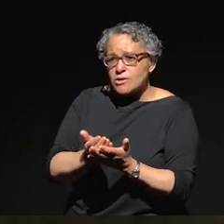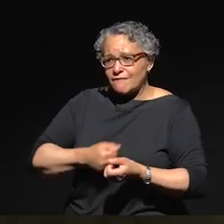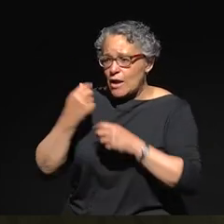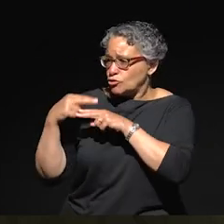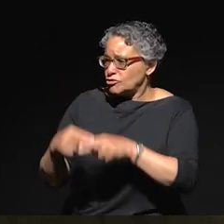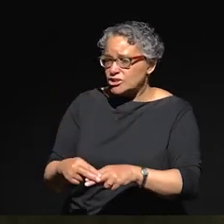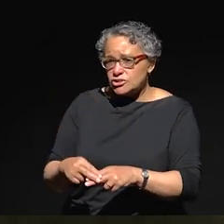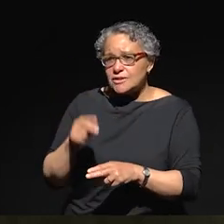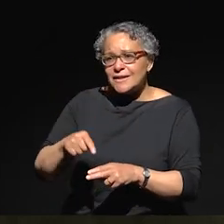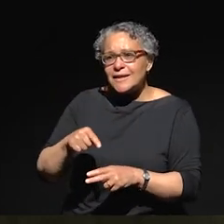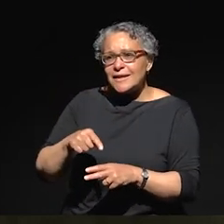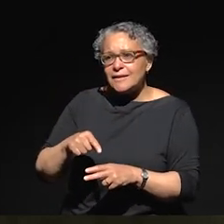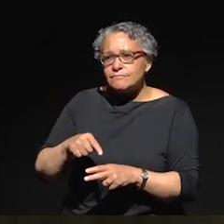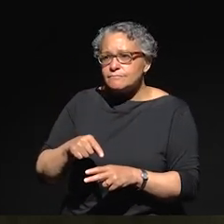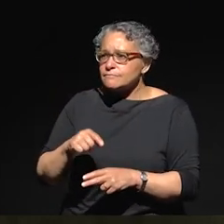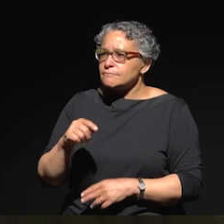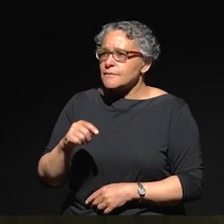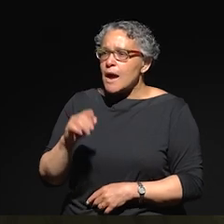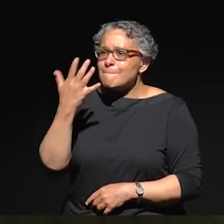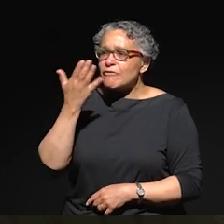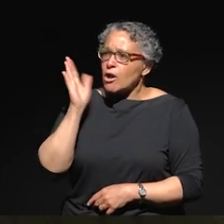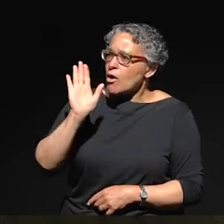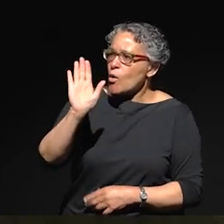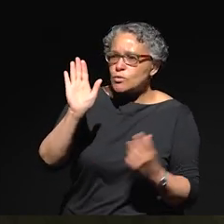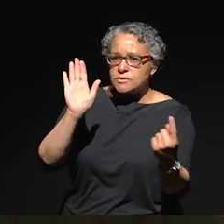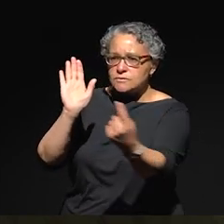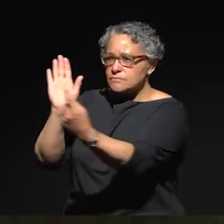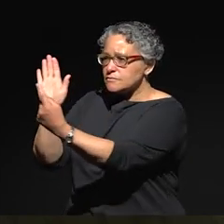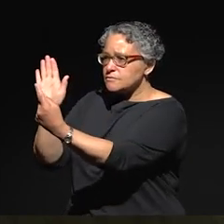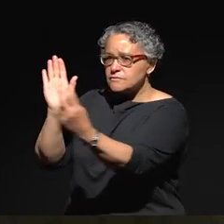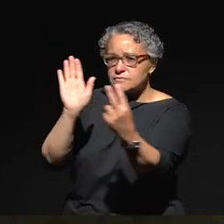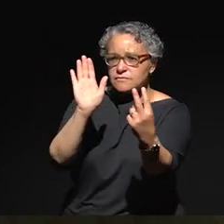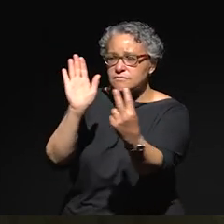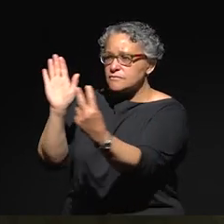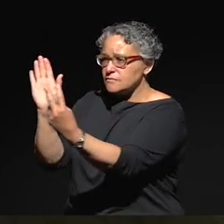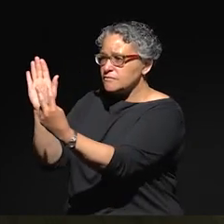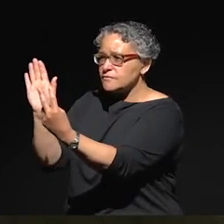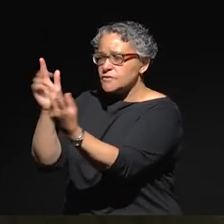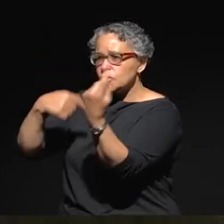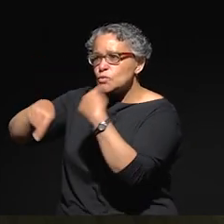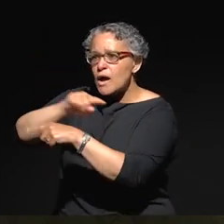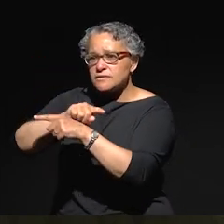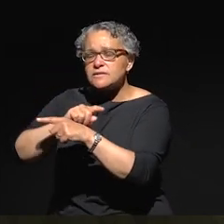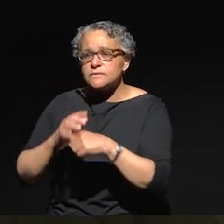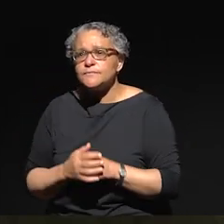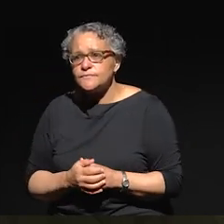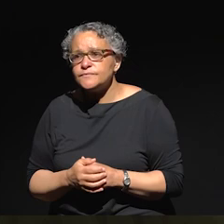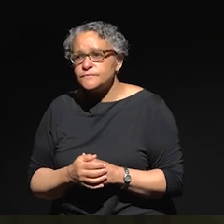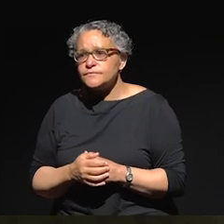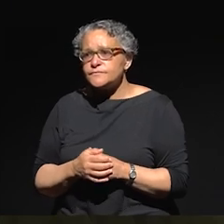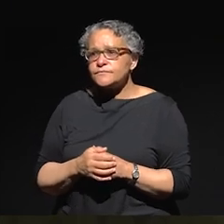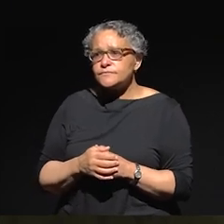paints he holds up a mirror to us, showing us the better angels of our nature, to appropriate Abraham